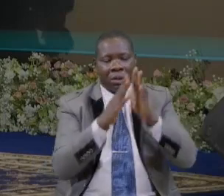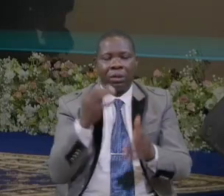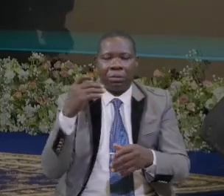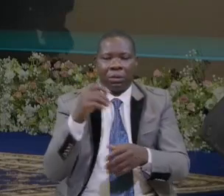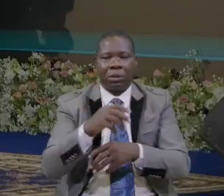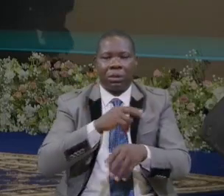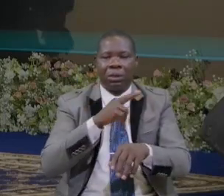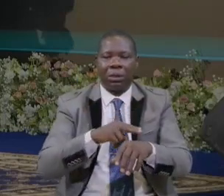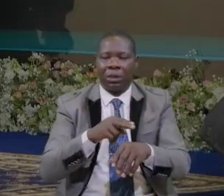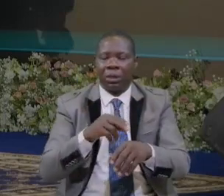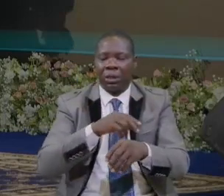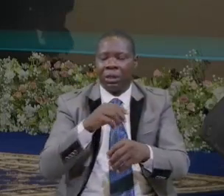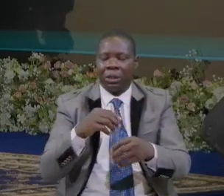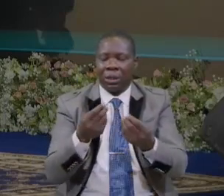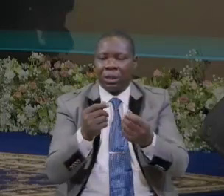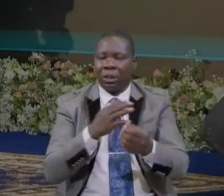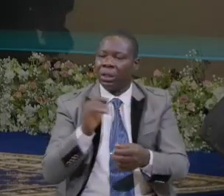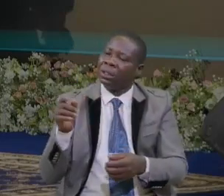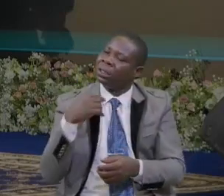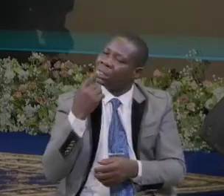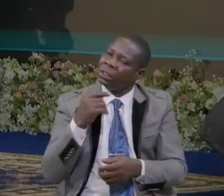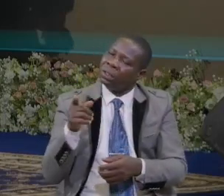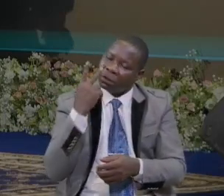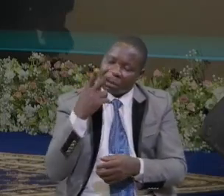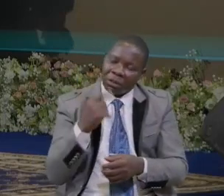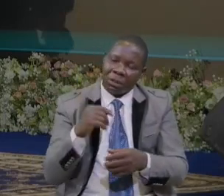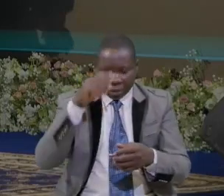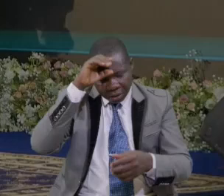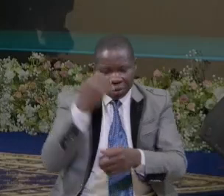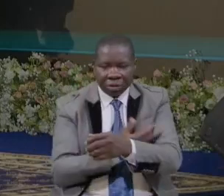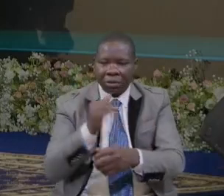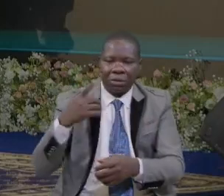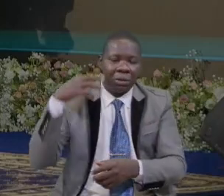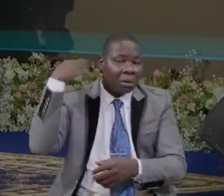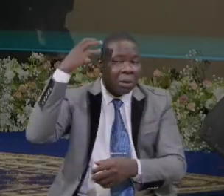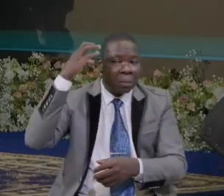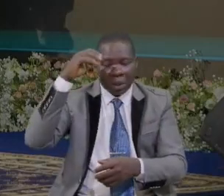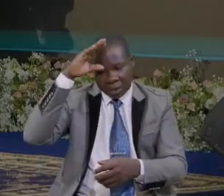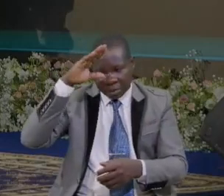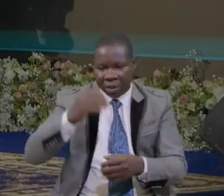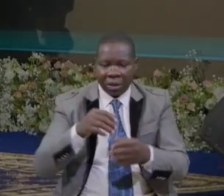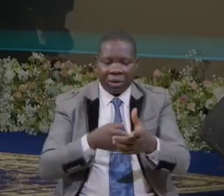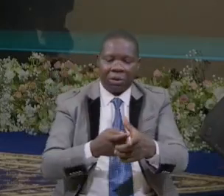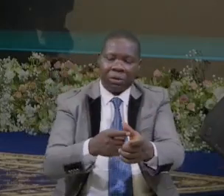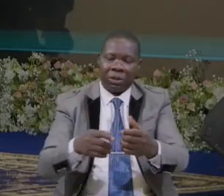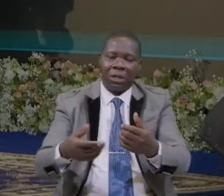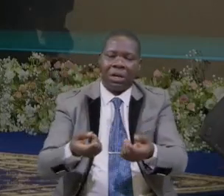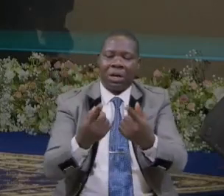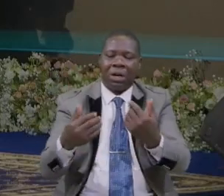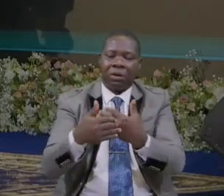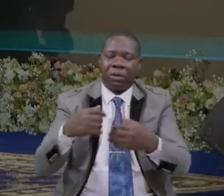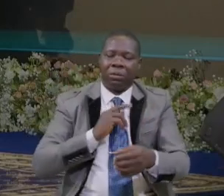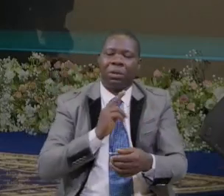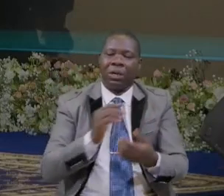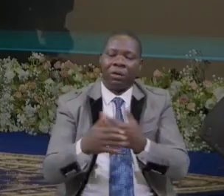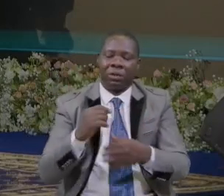the madman running after me, wanting to take my head. When you have anointing, you